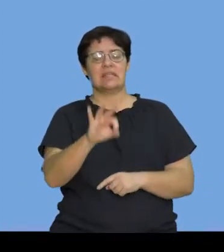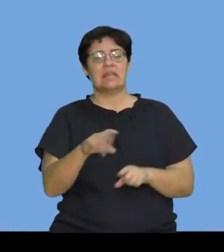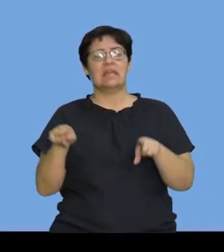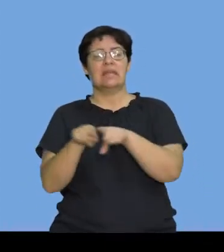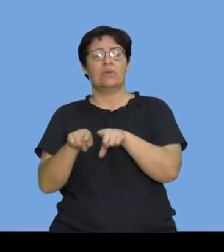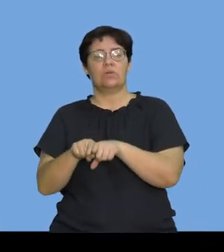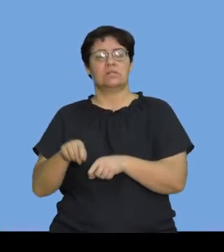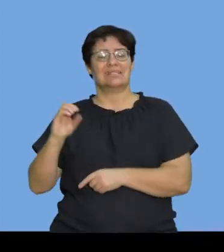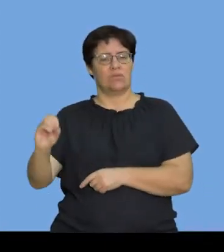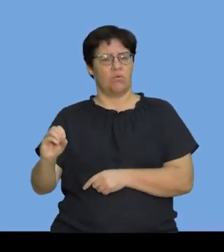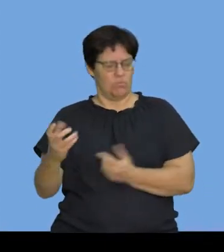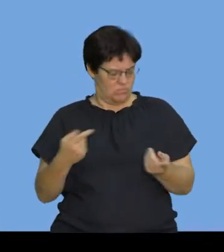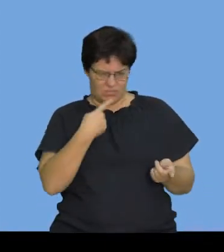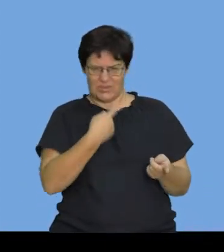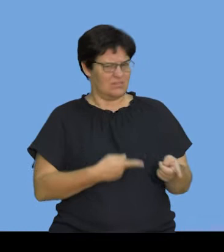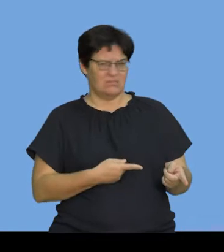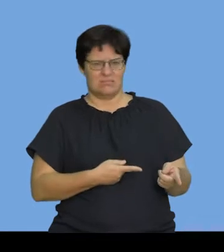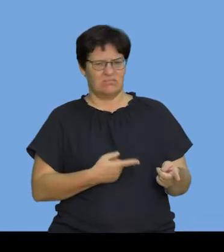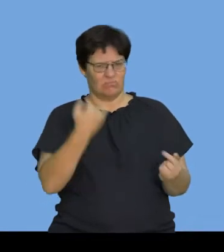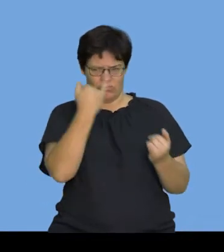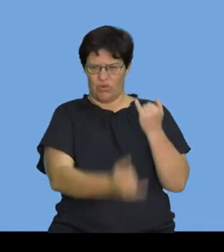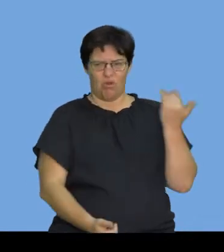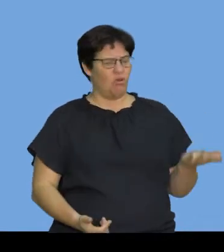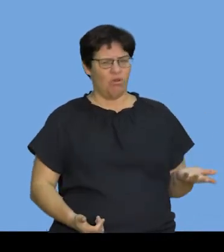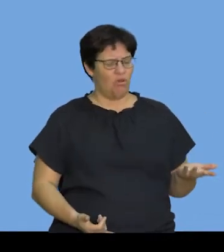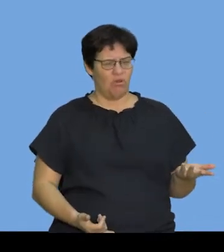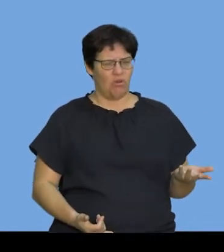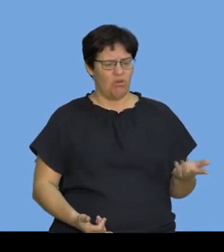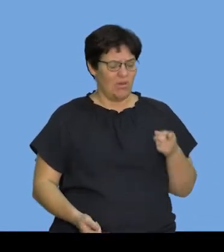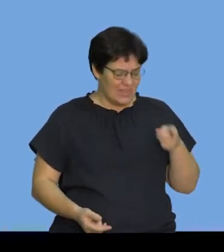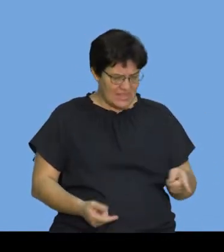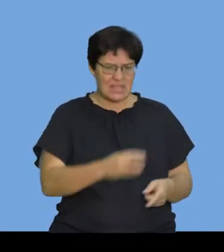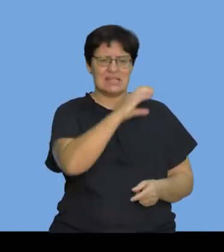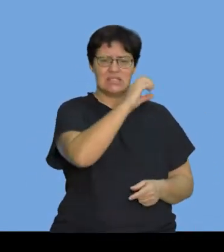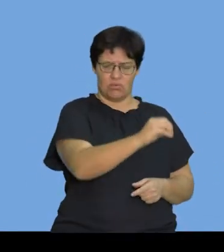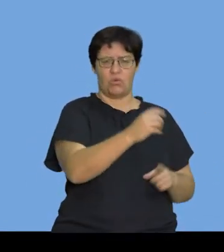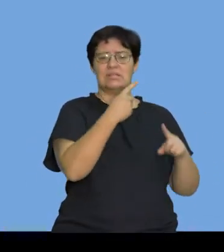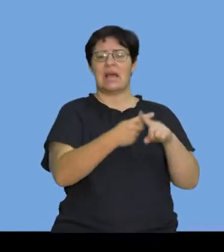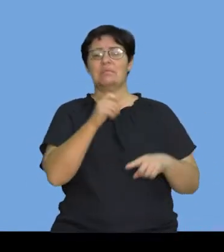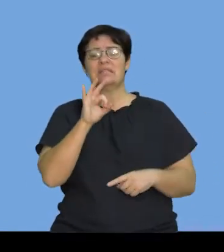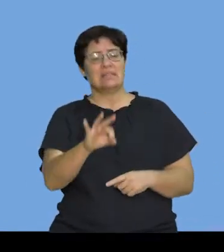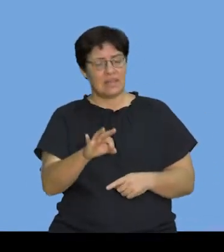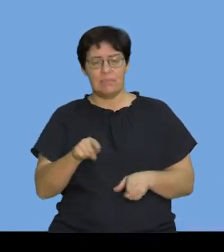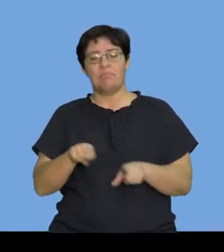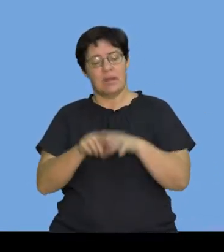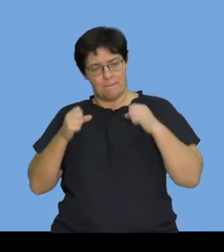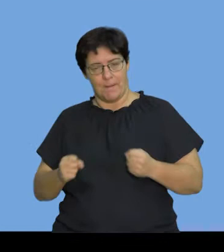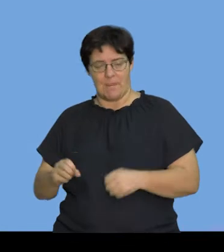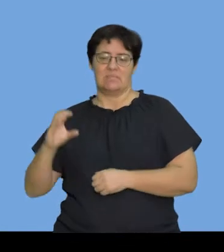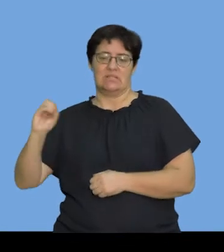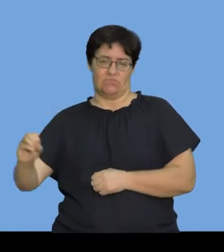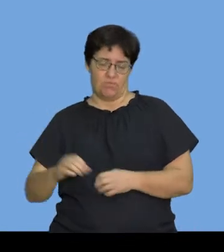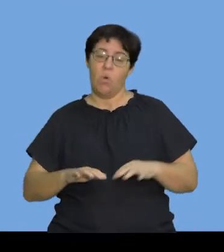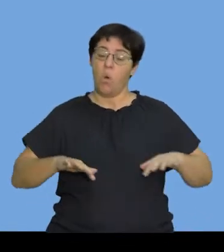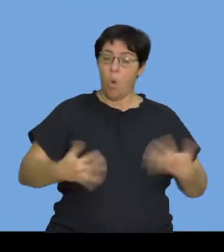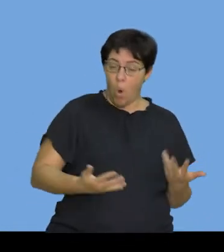to 0, it means this will definitely either need to be 0, so that when I multiply with the 3 I get a 0,